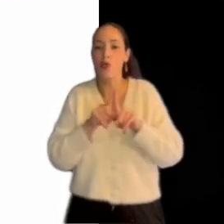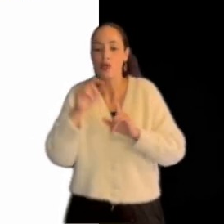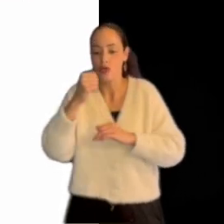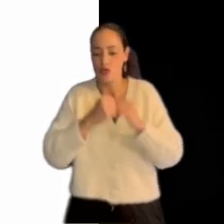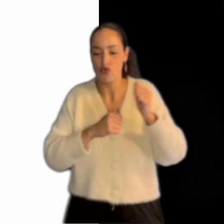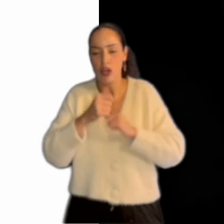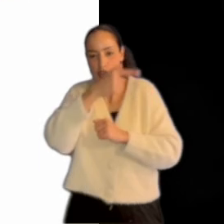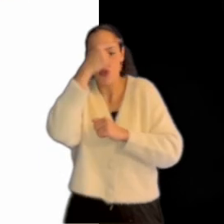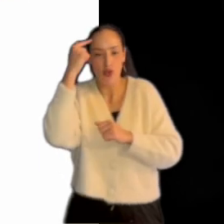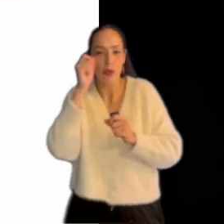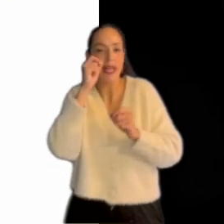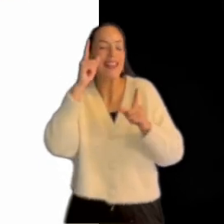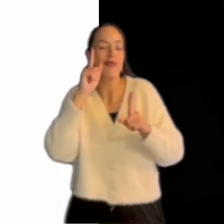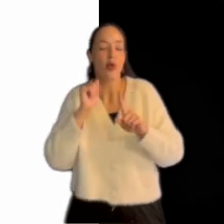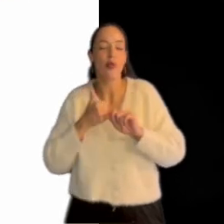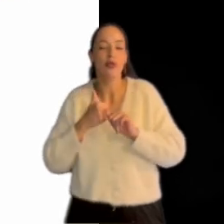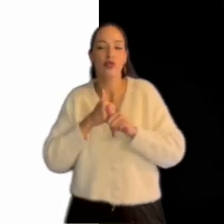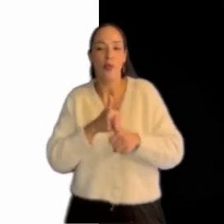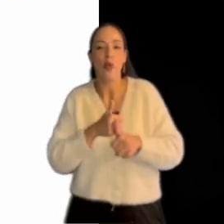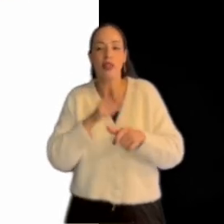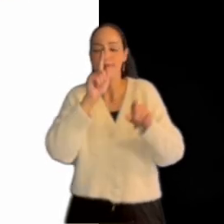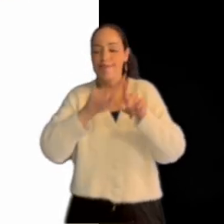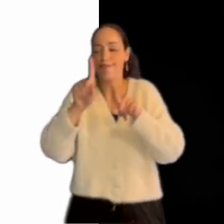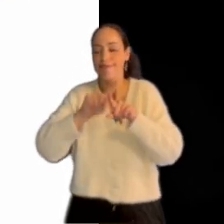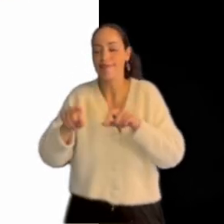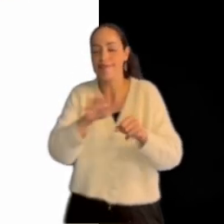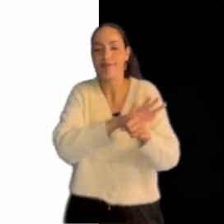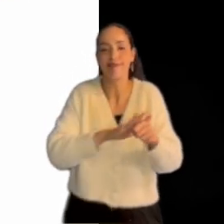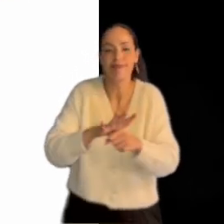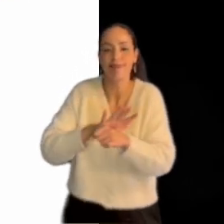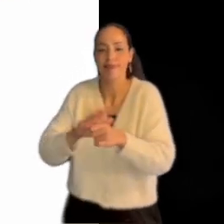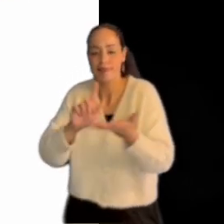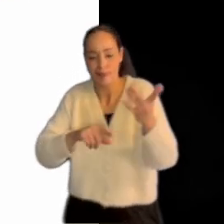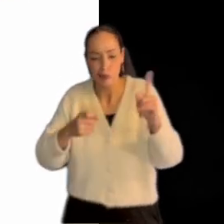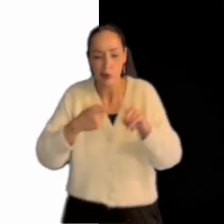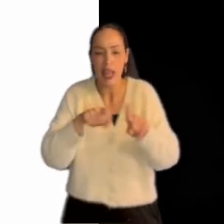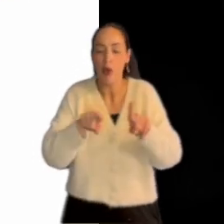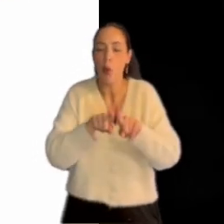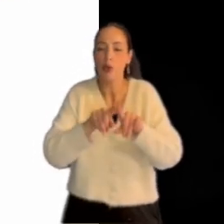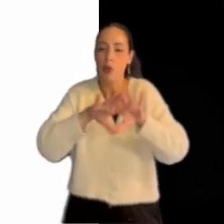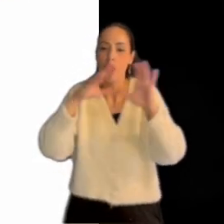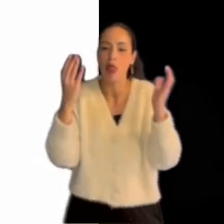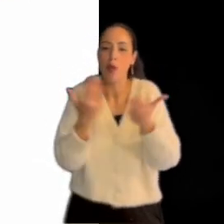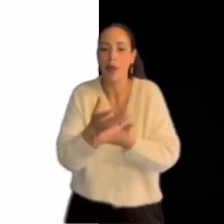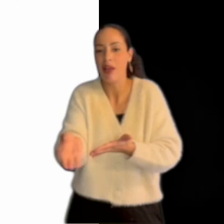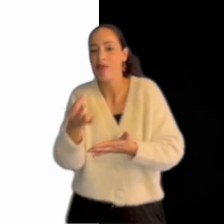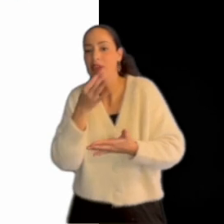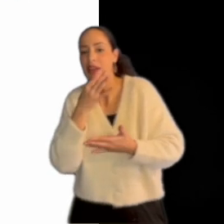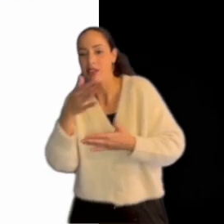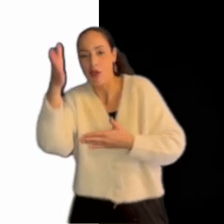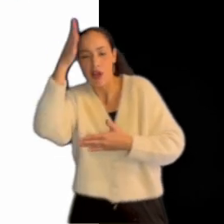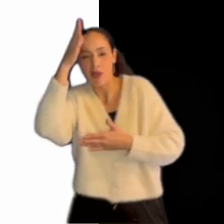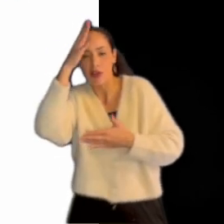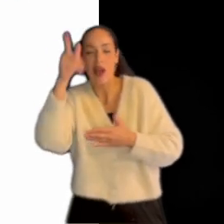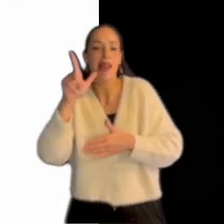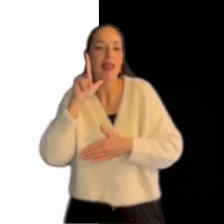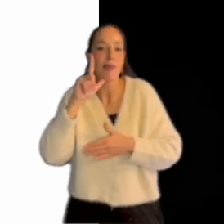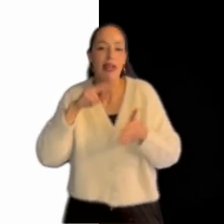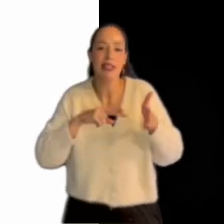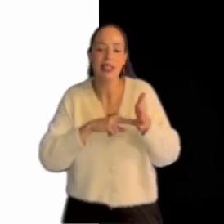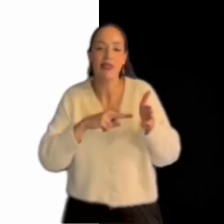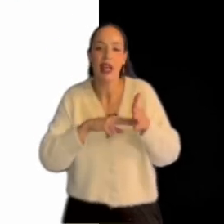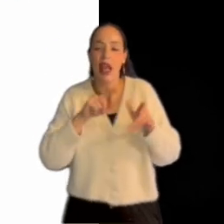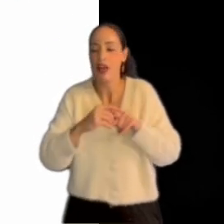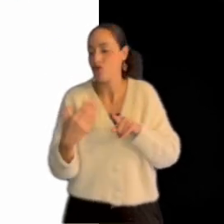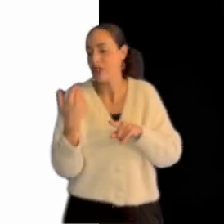in Afghanistan, Iraq, Libya, Syria, and most recently Ukraine. It continues to be developed and refined and to receive